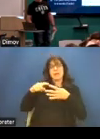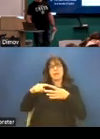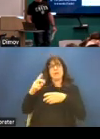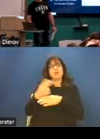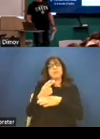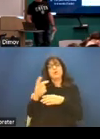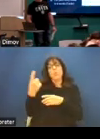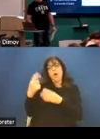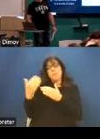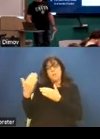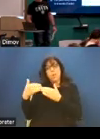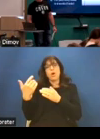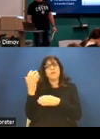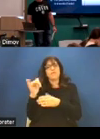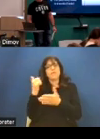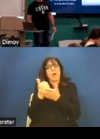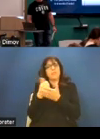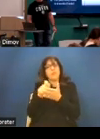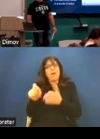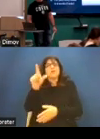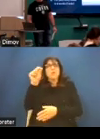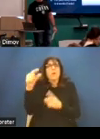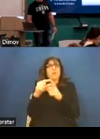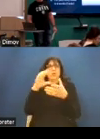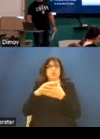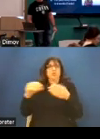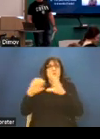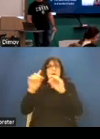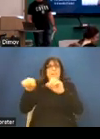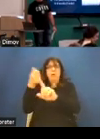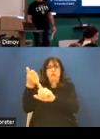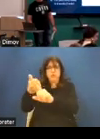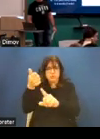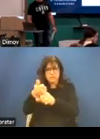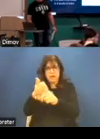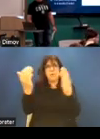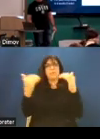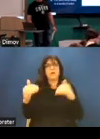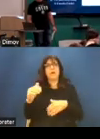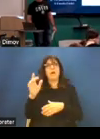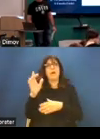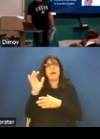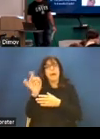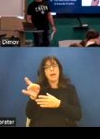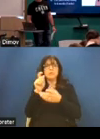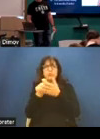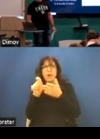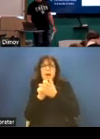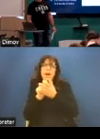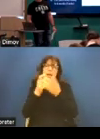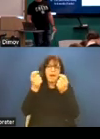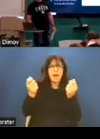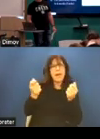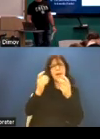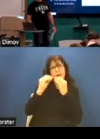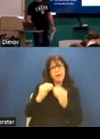40 words to help you write a 20-word story about yourself. Take 8 minutes to write, edit, and think. How